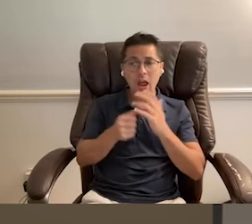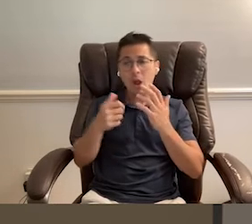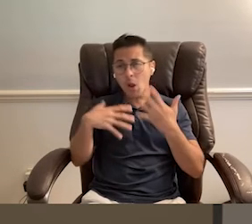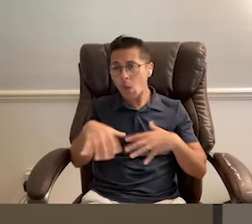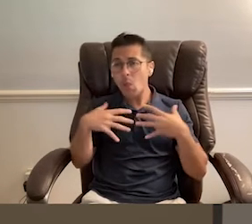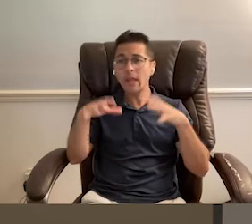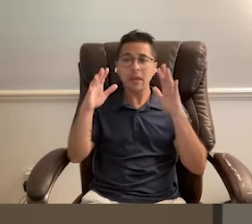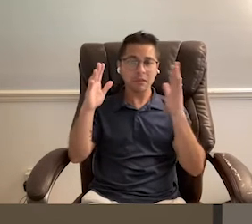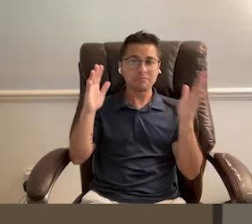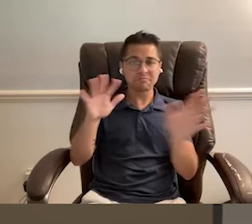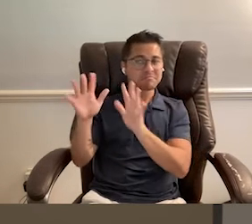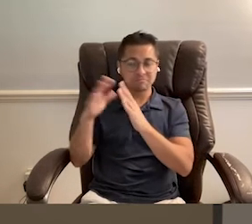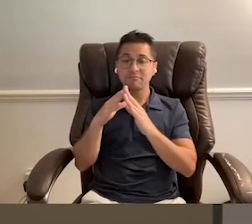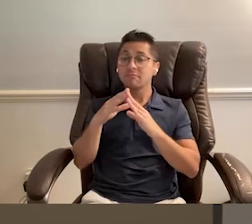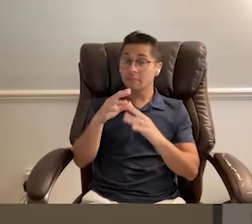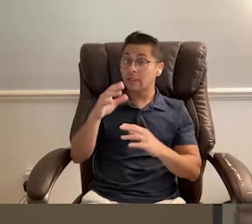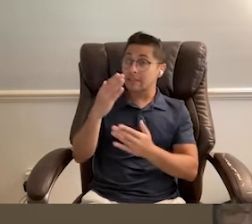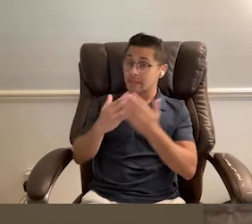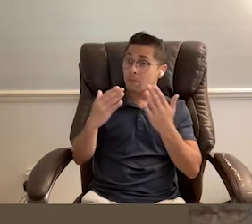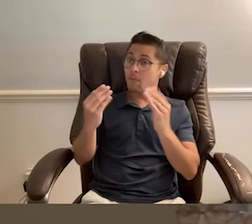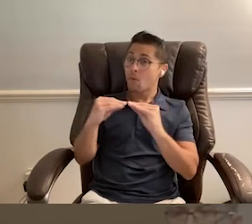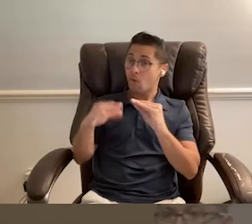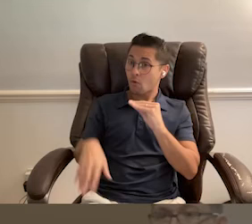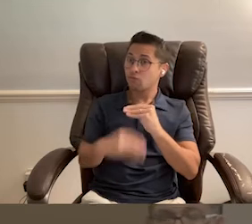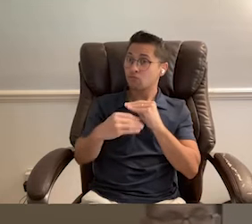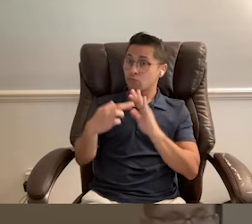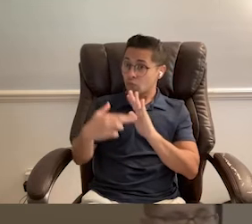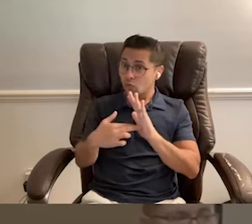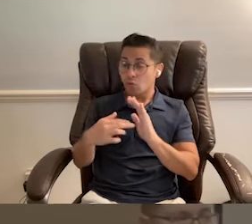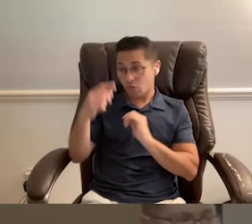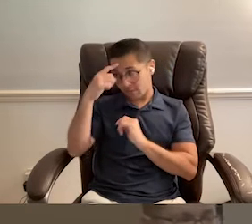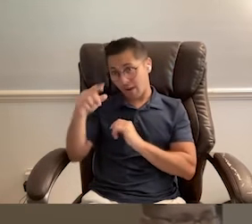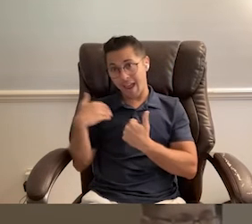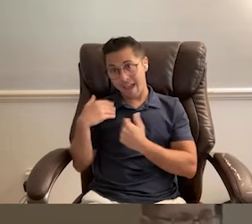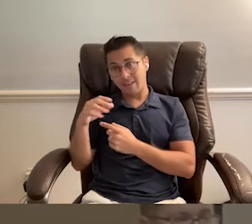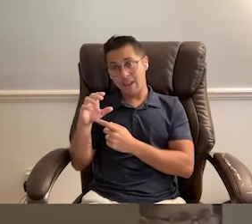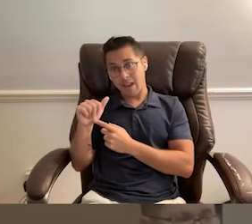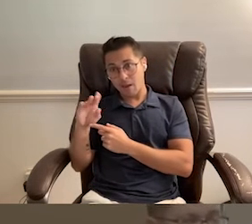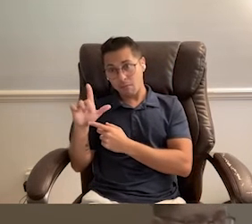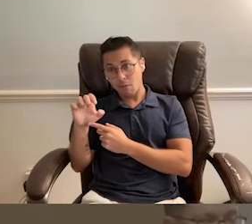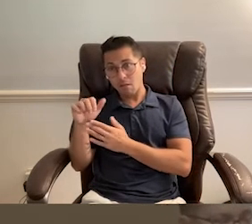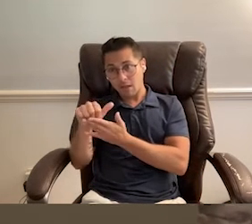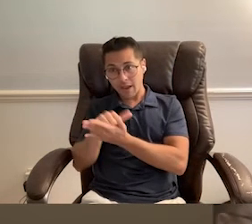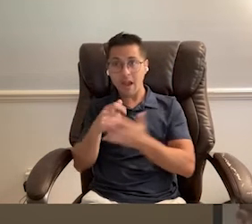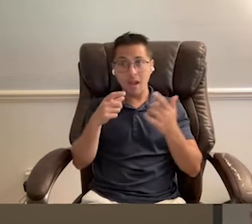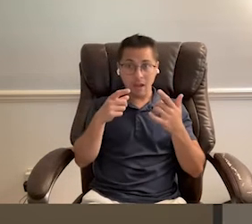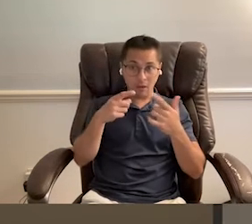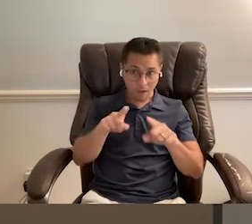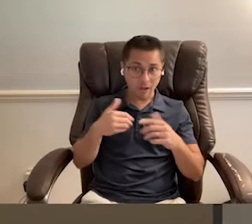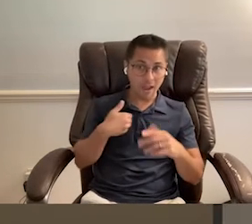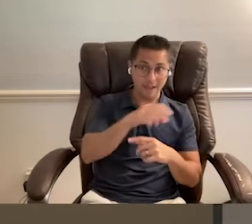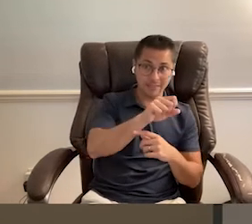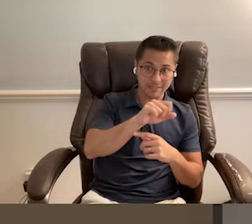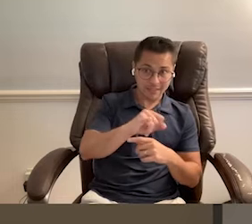there's some additional rules when it comes to using an ABLE account while a beneficiary is on SSI. The first one is how much money